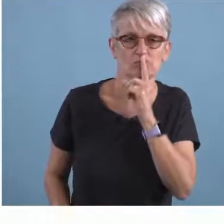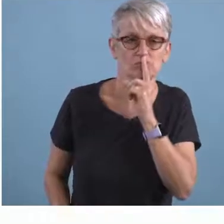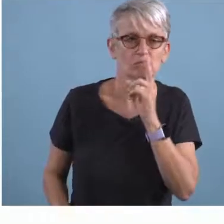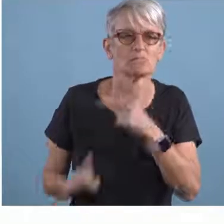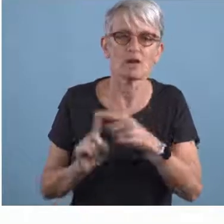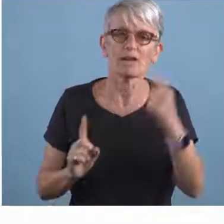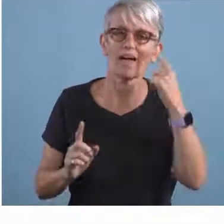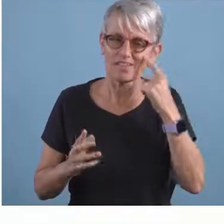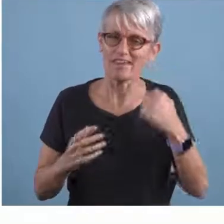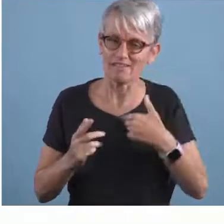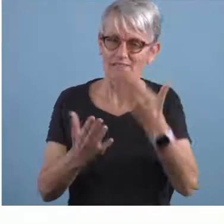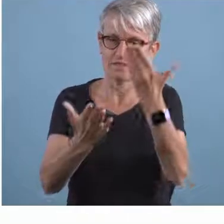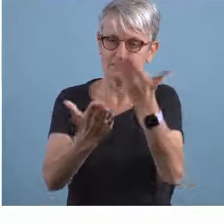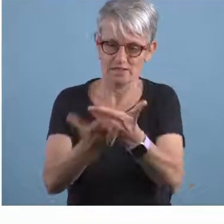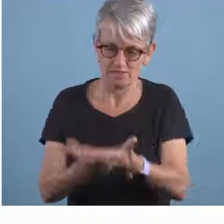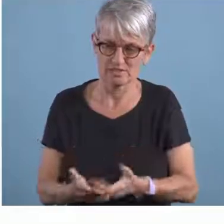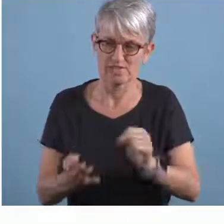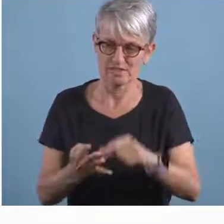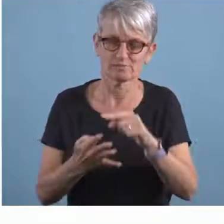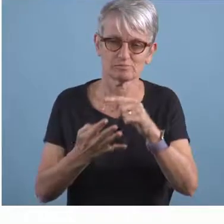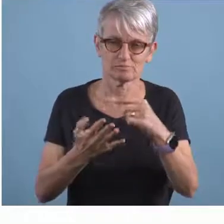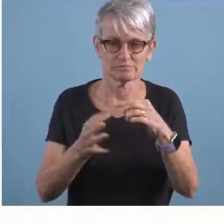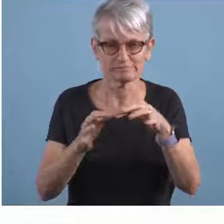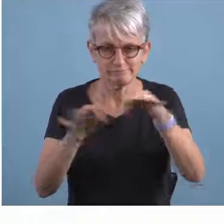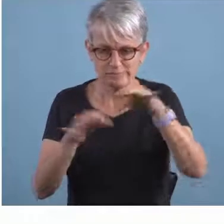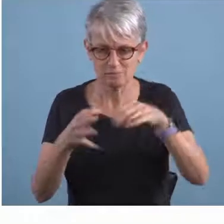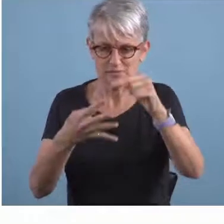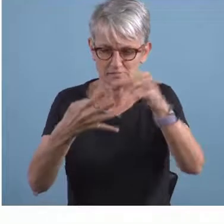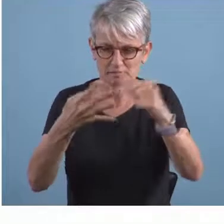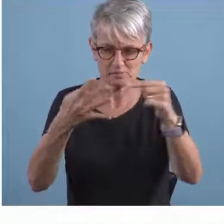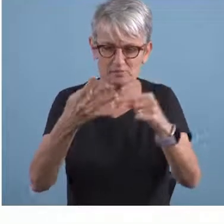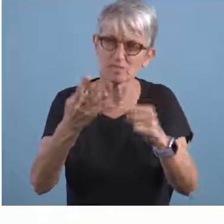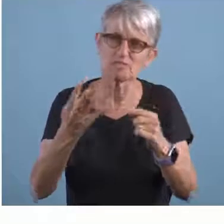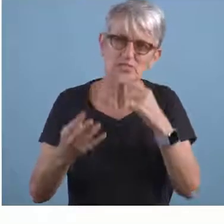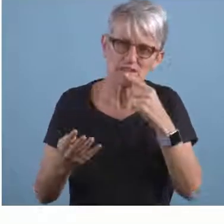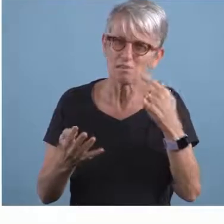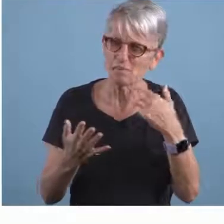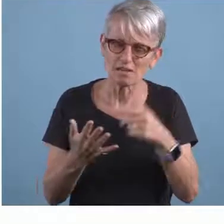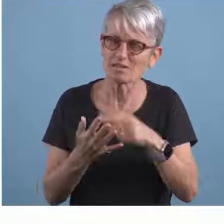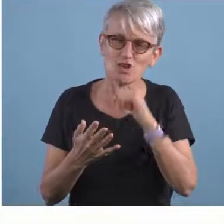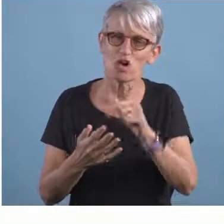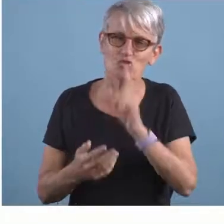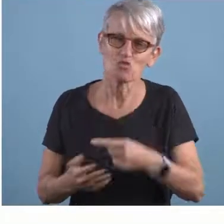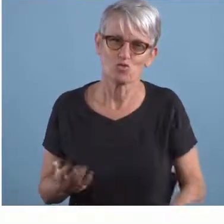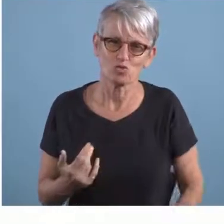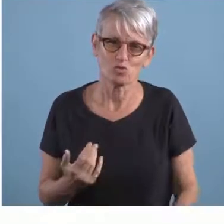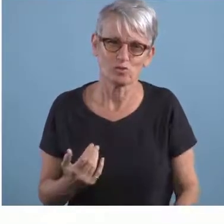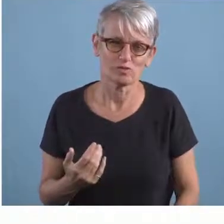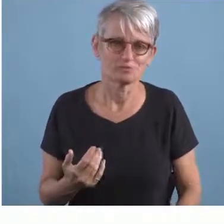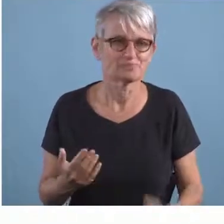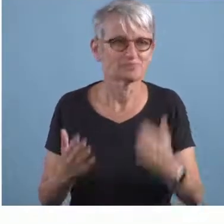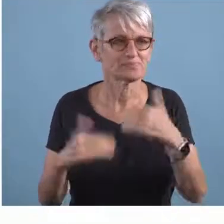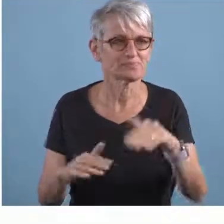that there's enough evidence to address all of them to maybe suggest that we've moved beyond them. Next slide,